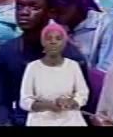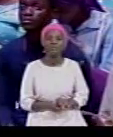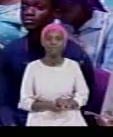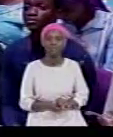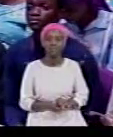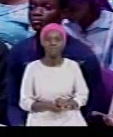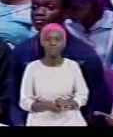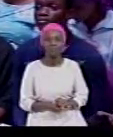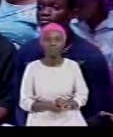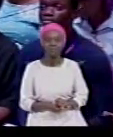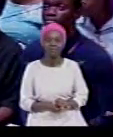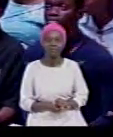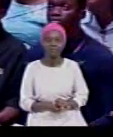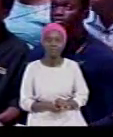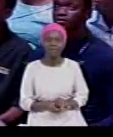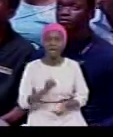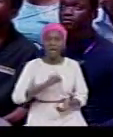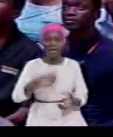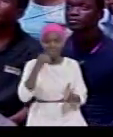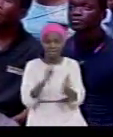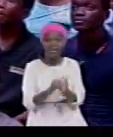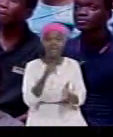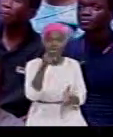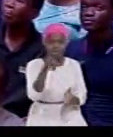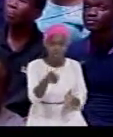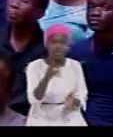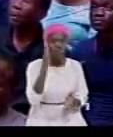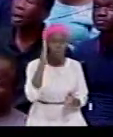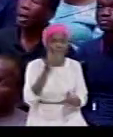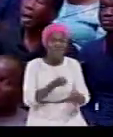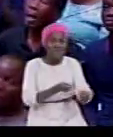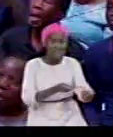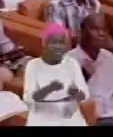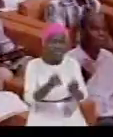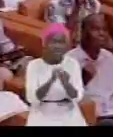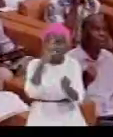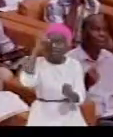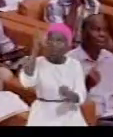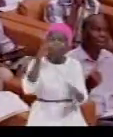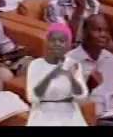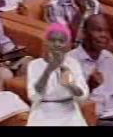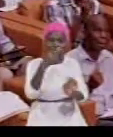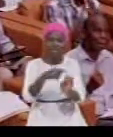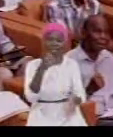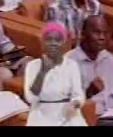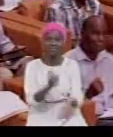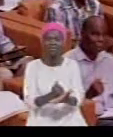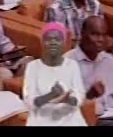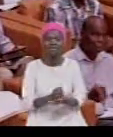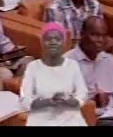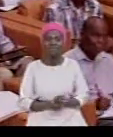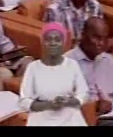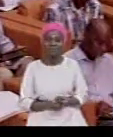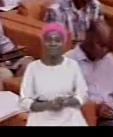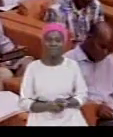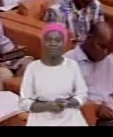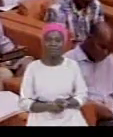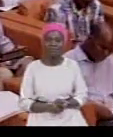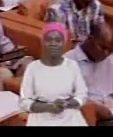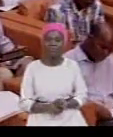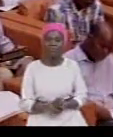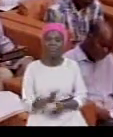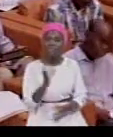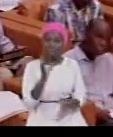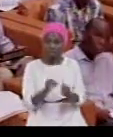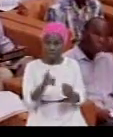Self has shouted and said, you will reign in Jesus' name. If you have